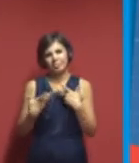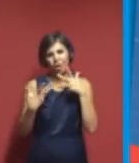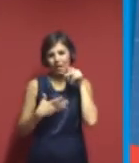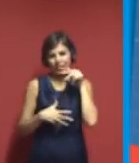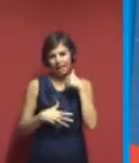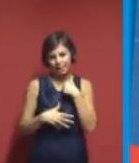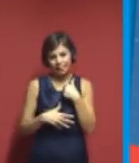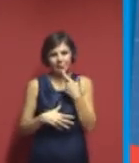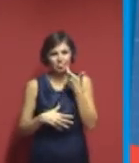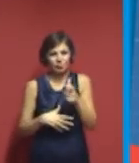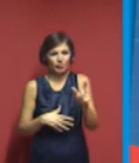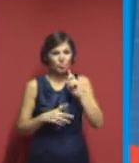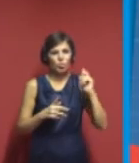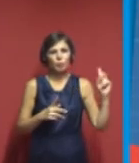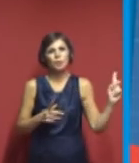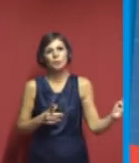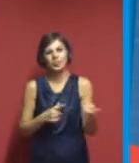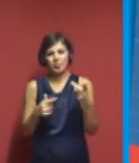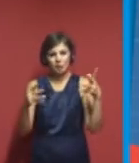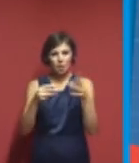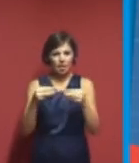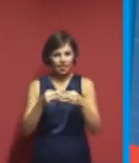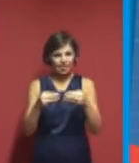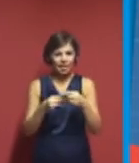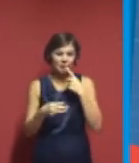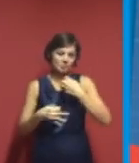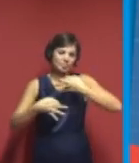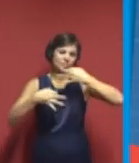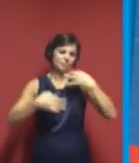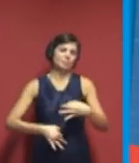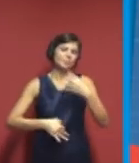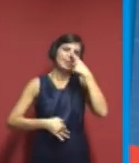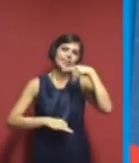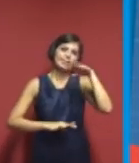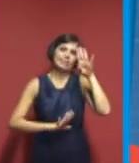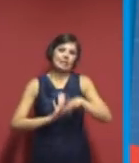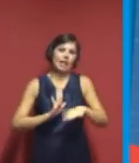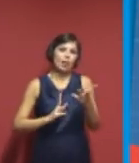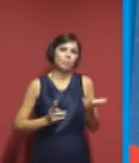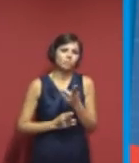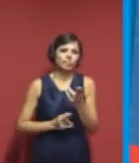And just at 19 years old, I was able to change the system. And I want to thank to Intel that